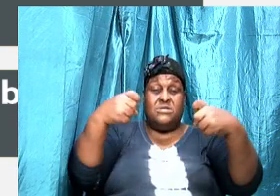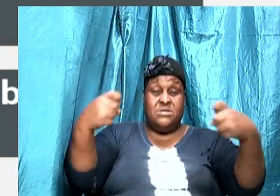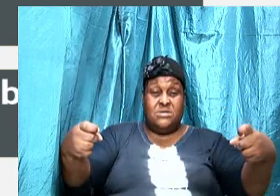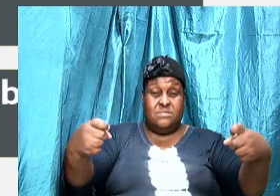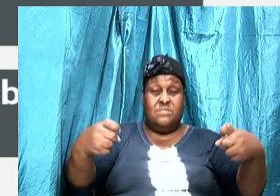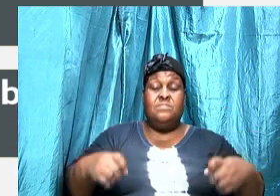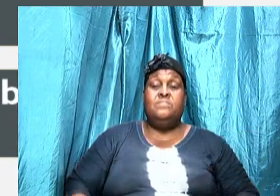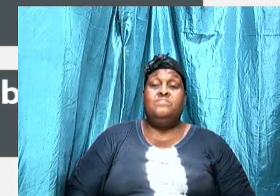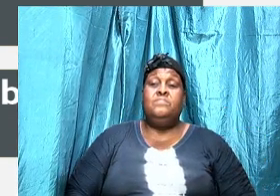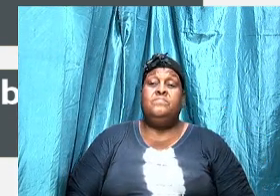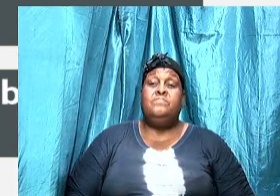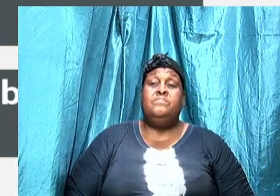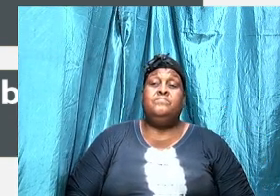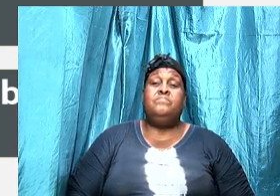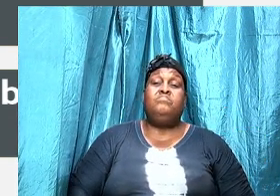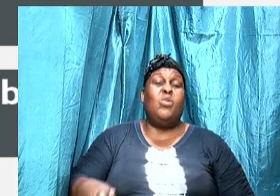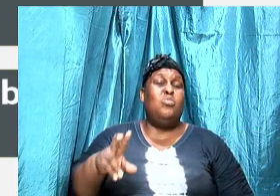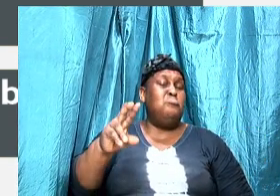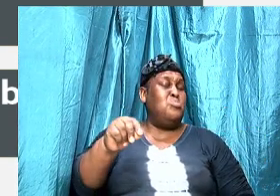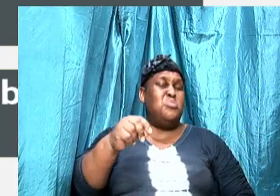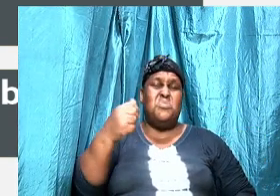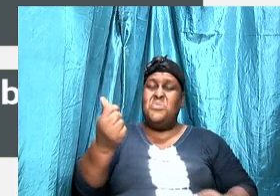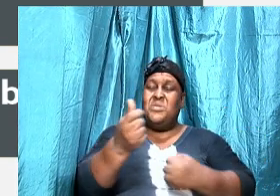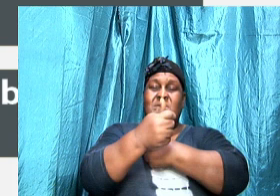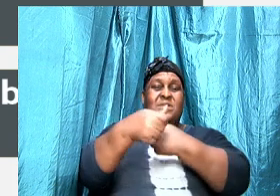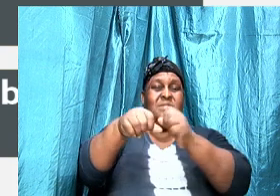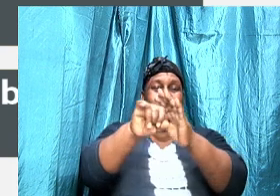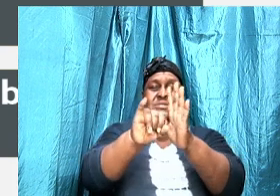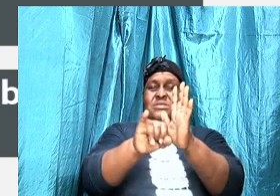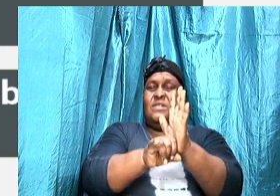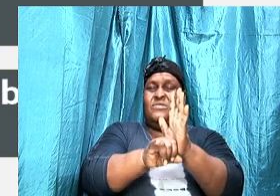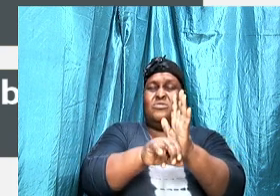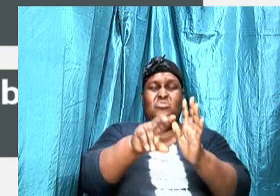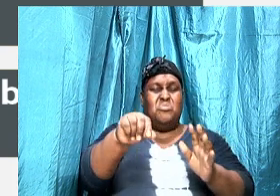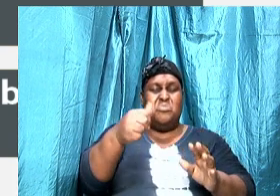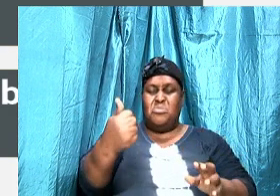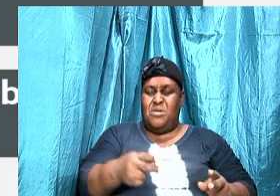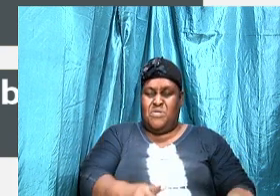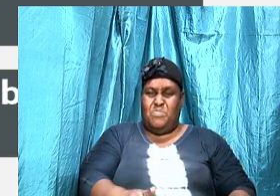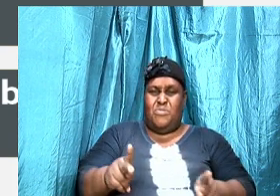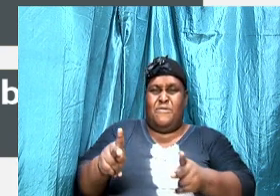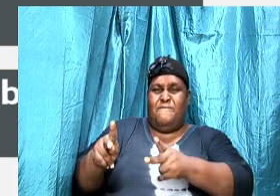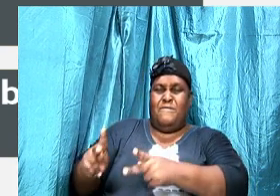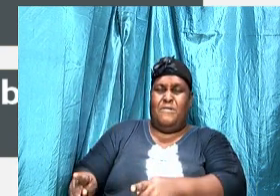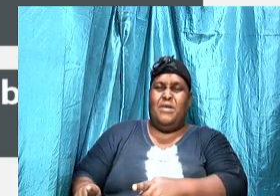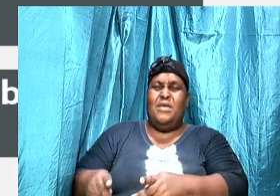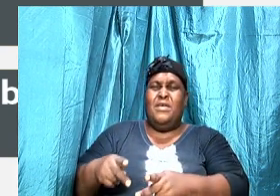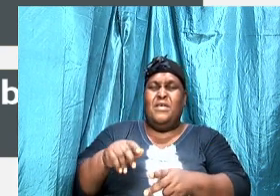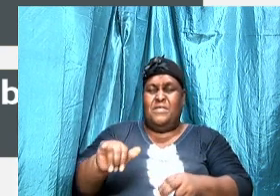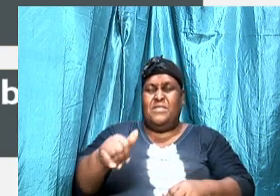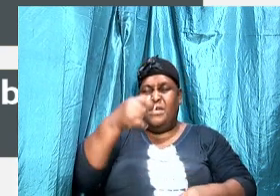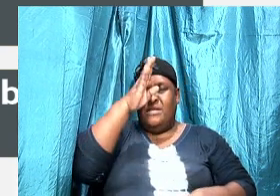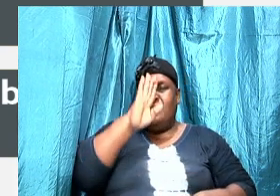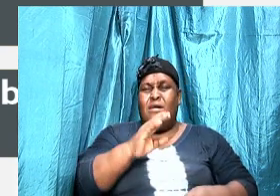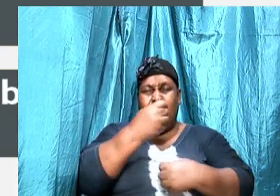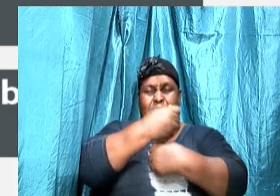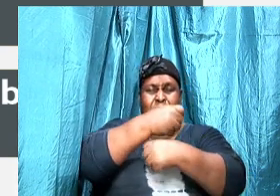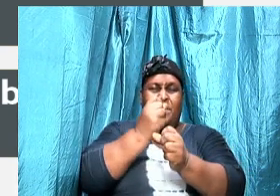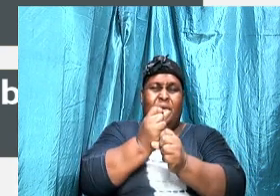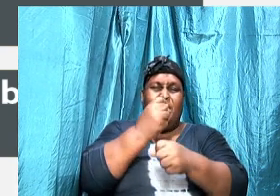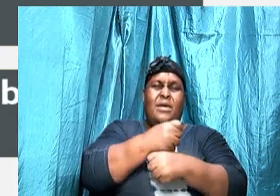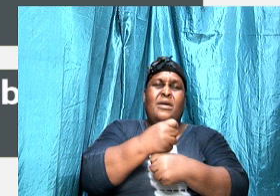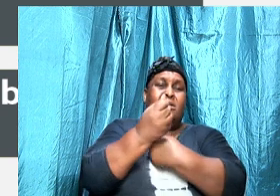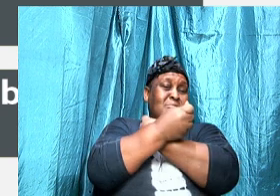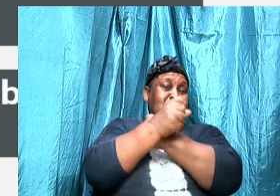Okay? And so there's no other salvation, there's no other provision that God has made